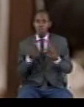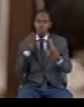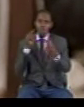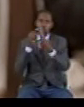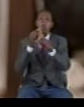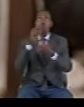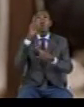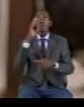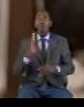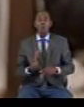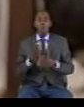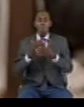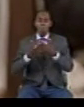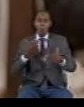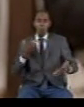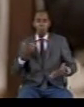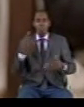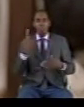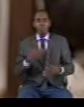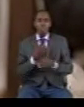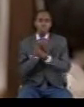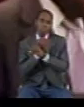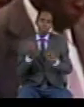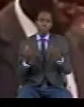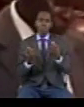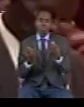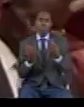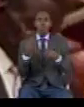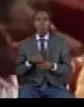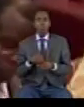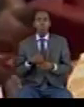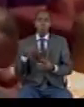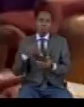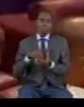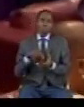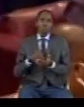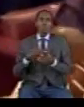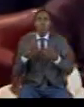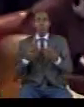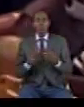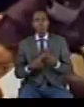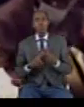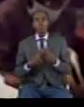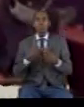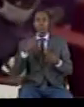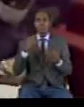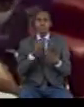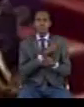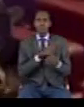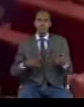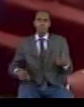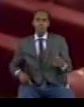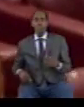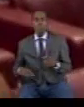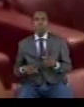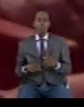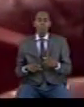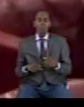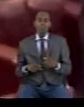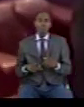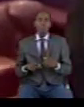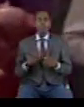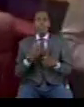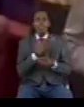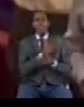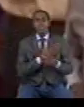God before the salvation comes in. Let's rise up. Let's rise up now and talk to the Lord. Open your mouth and talk